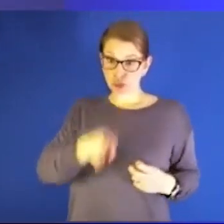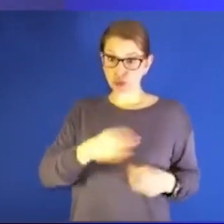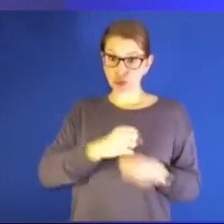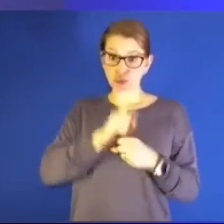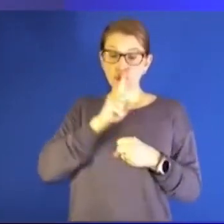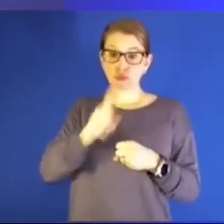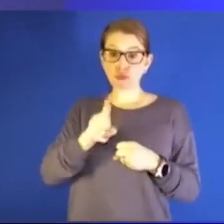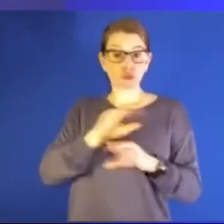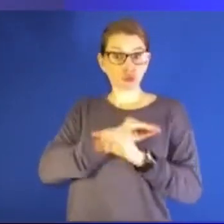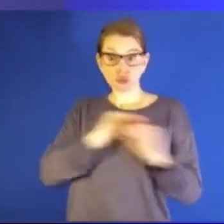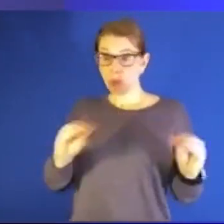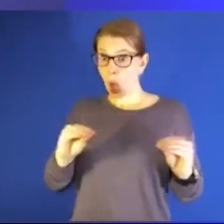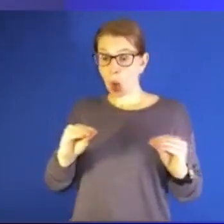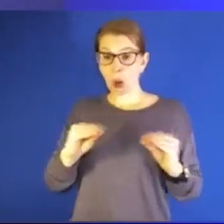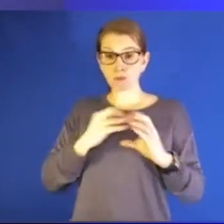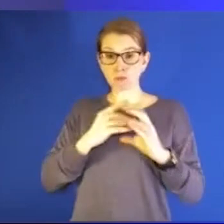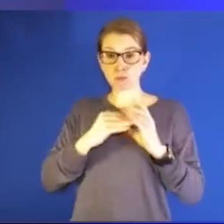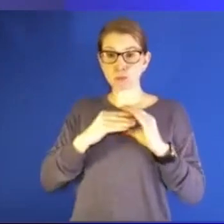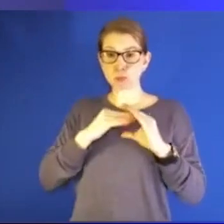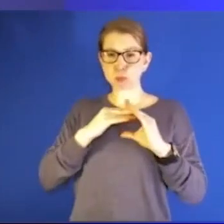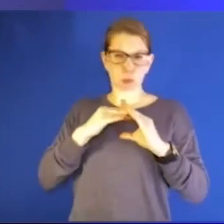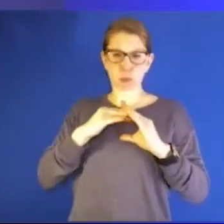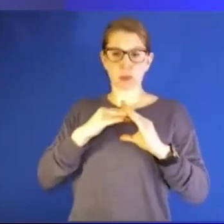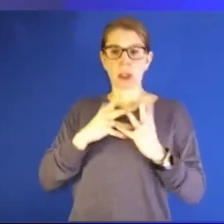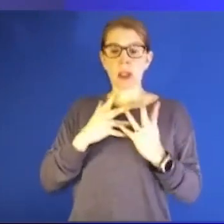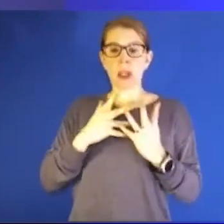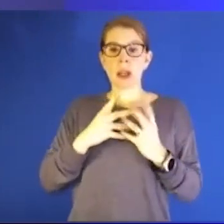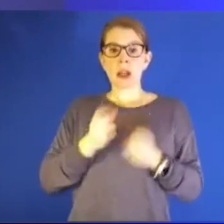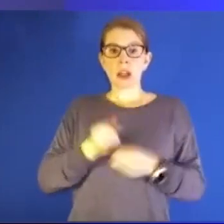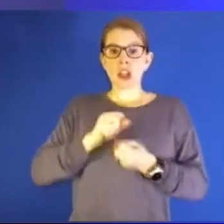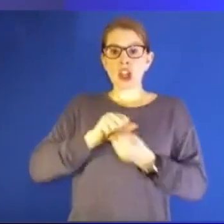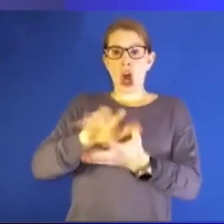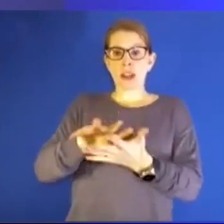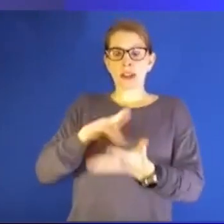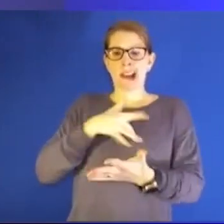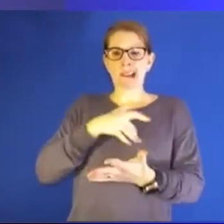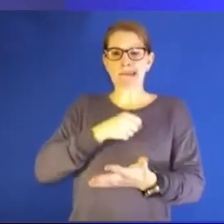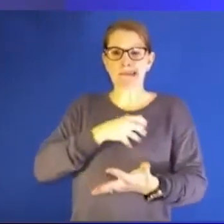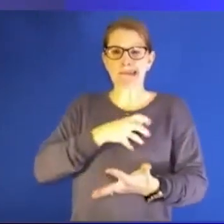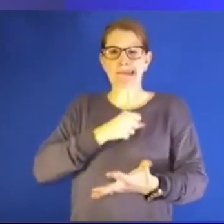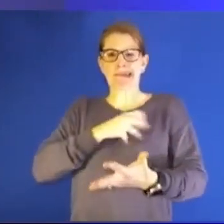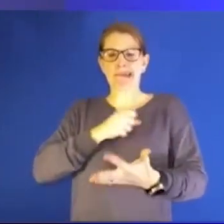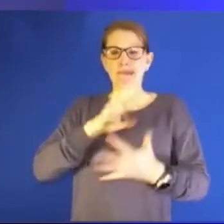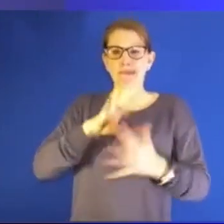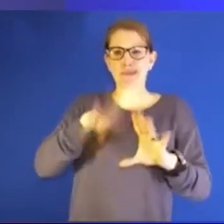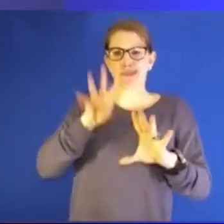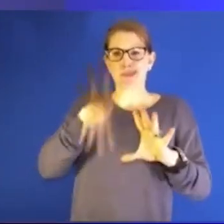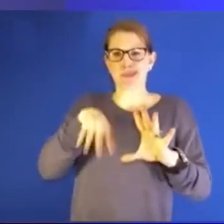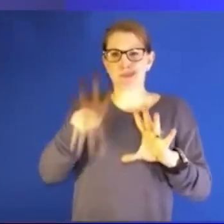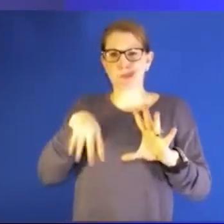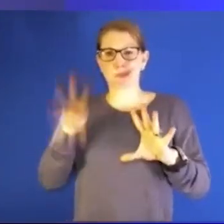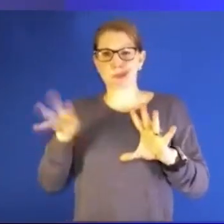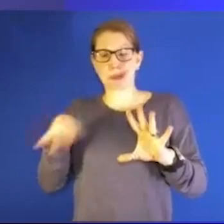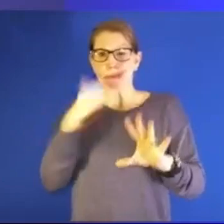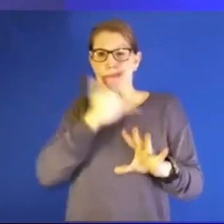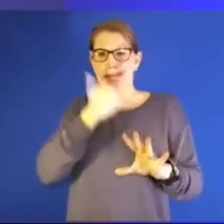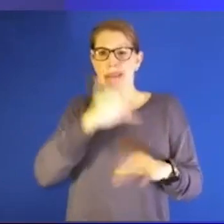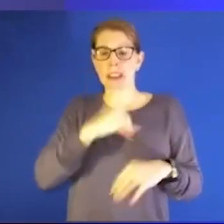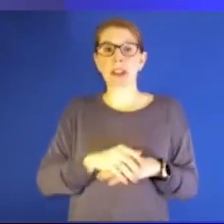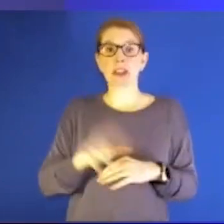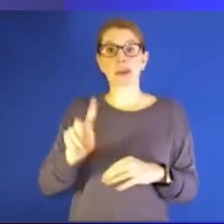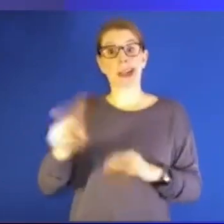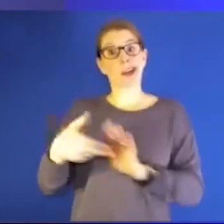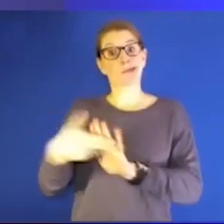no blockages in the heart arteries that could be causing the abnormalities we're seeing on the echocardiogram. And if that's the case, then the diagnosis can be